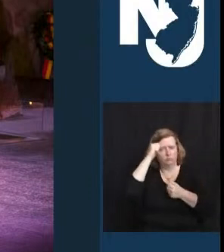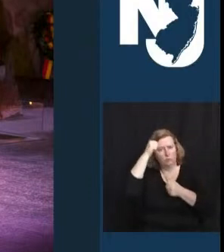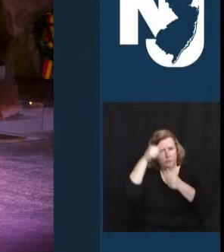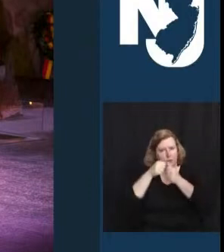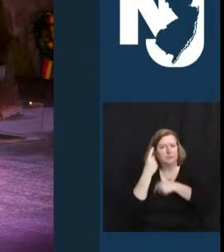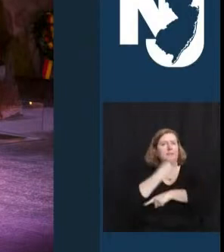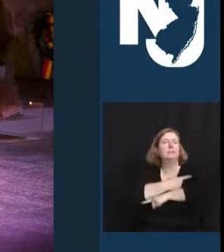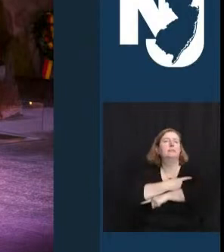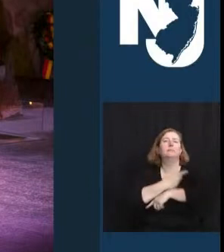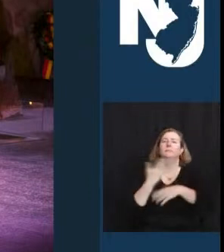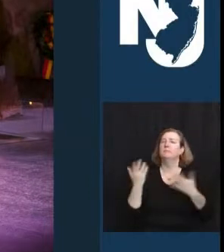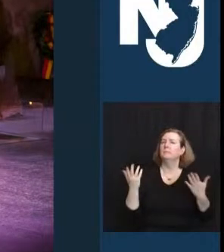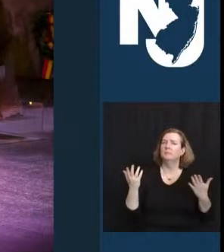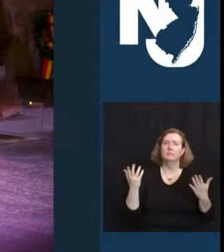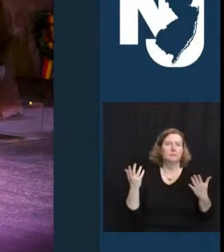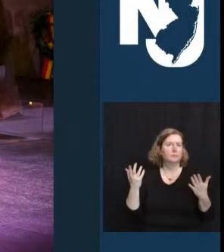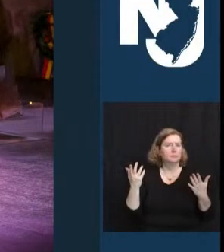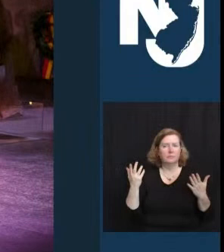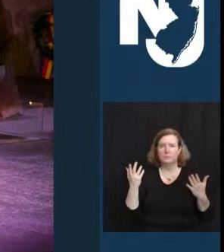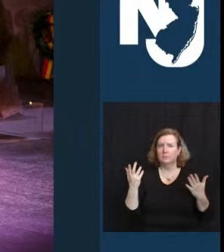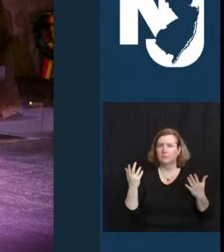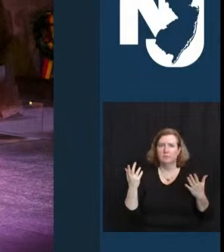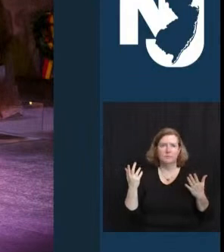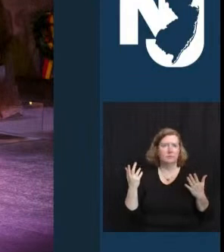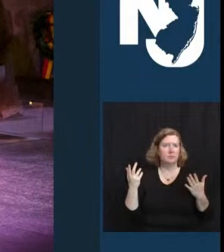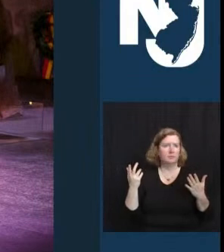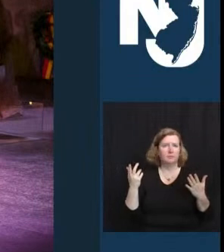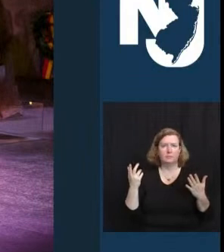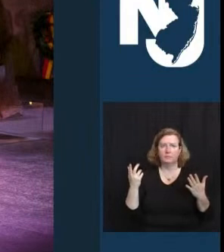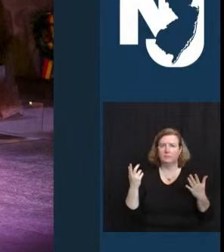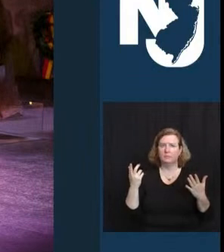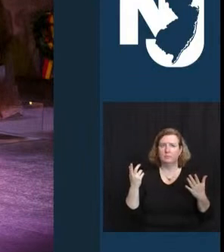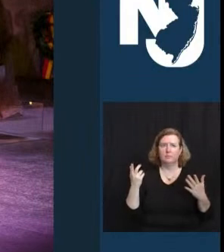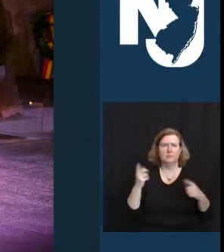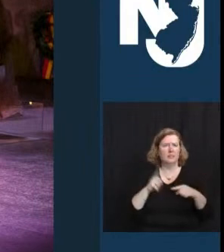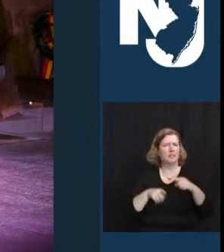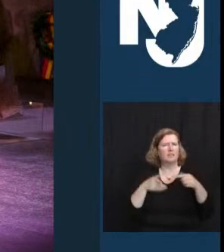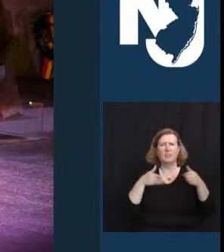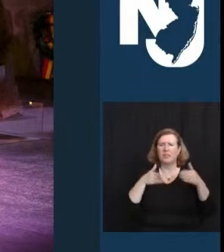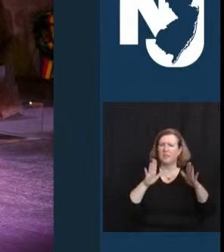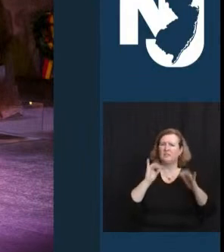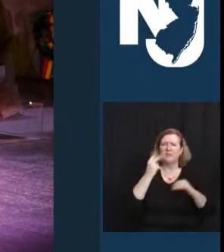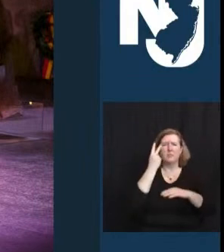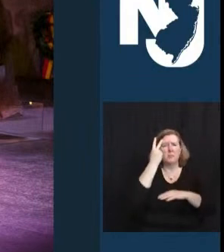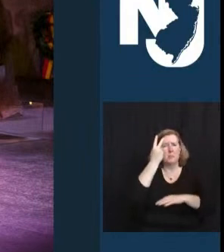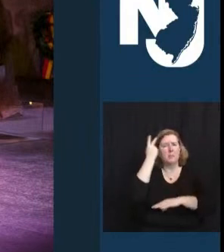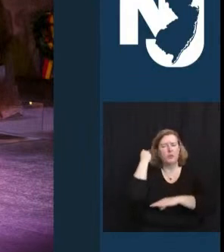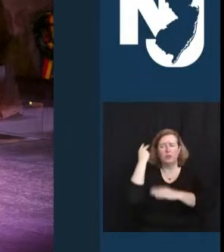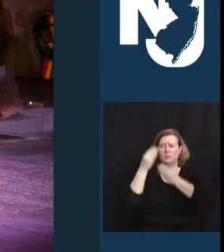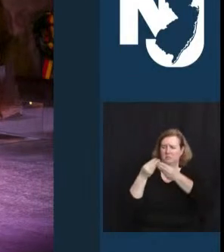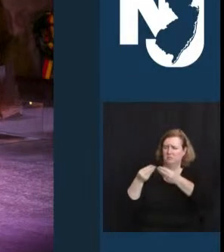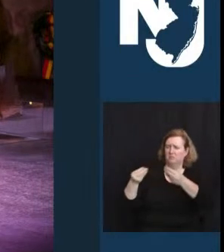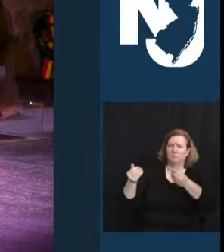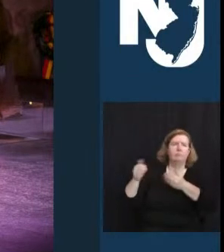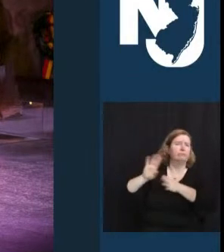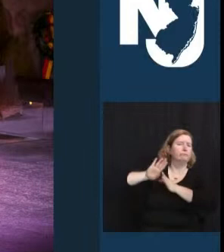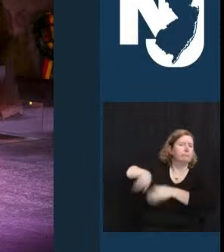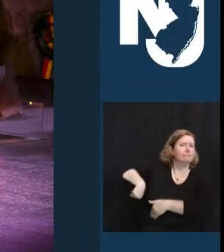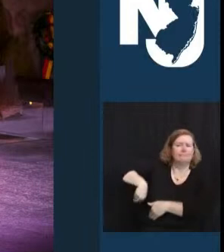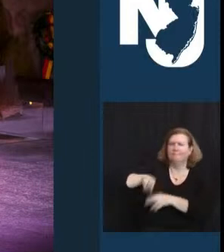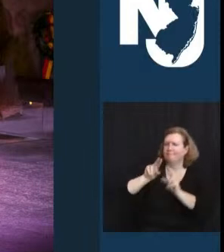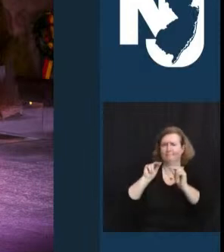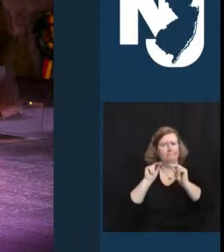of others who were senselessly murdered by the powerful forces of hate and ignorance fade away. The